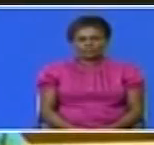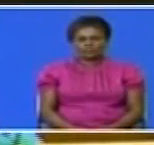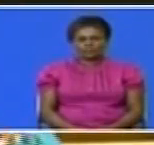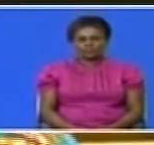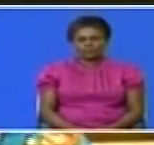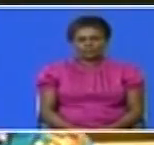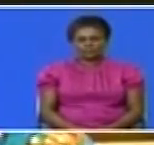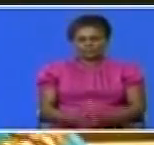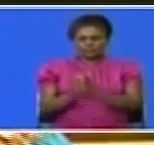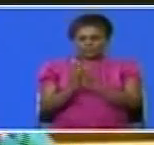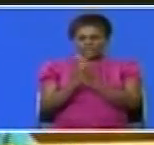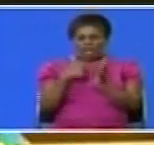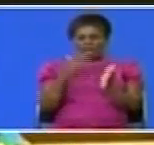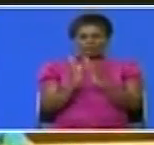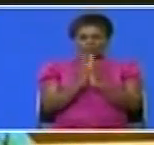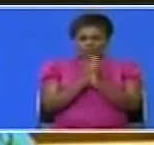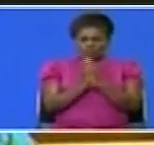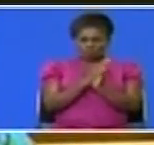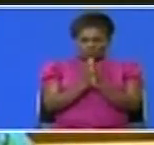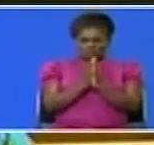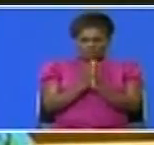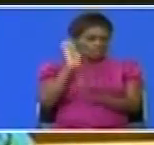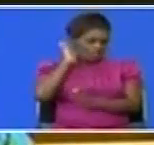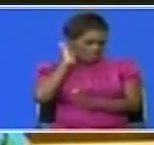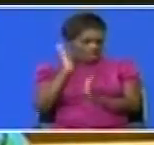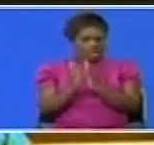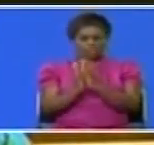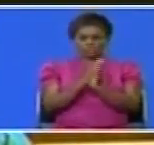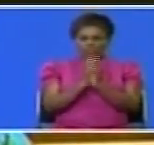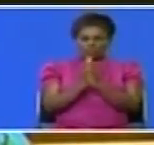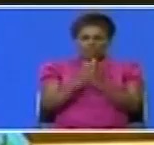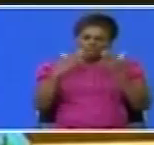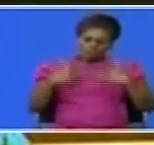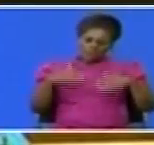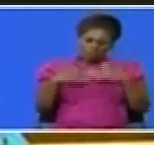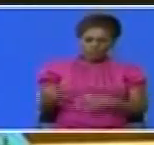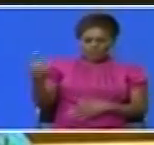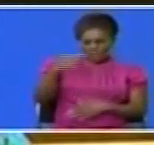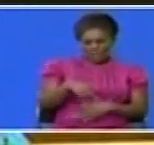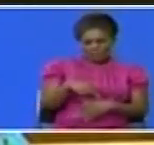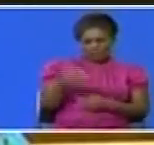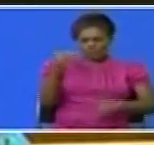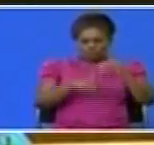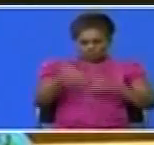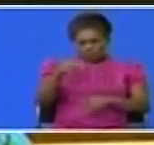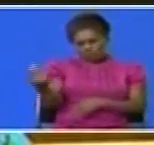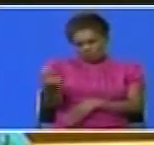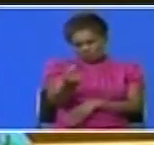Heard the story, we got, at least people came in and started helping.